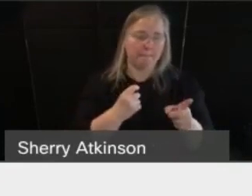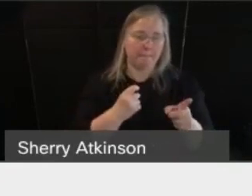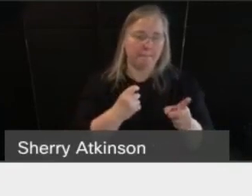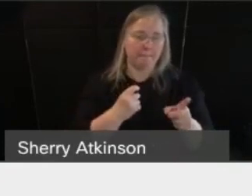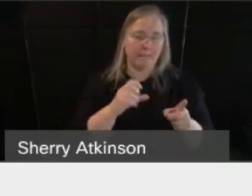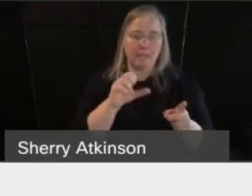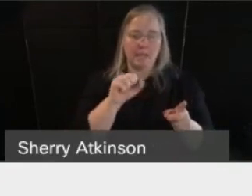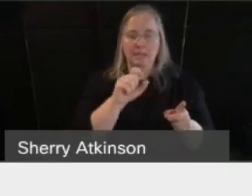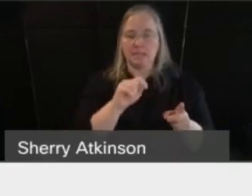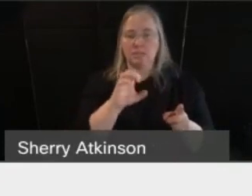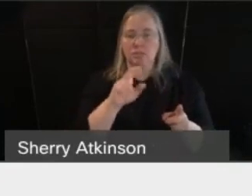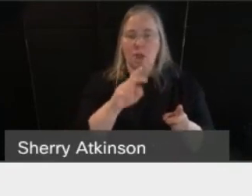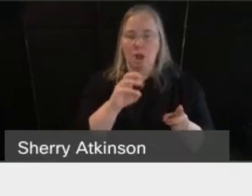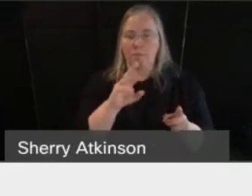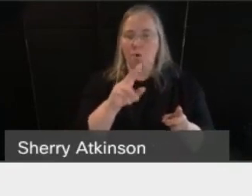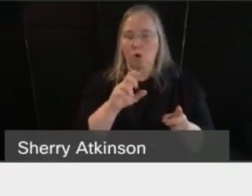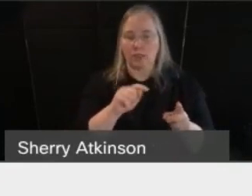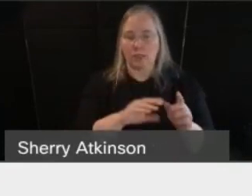stock market growth,